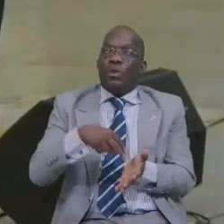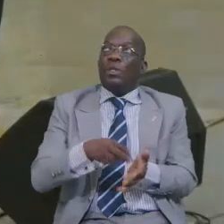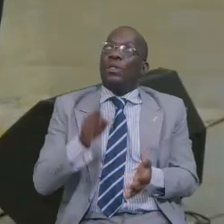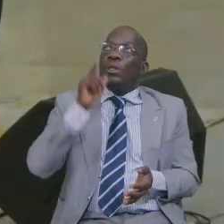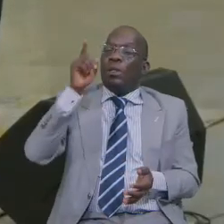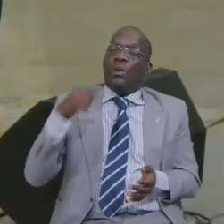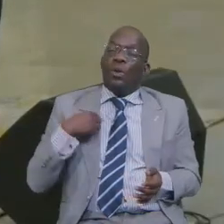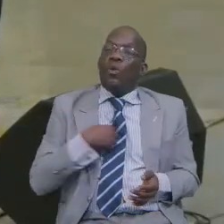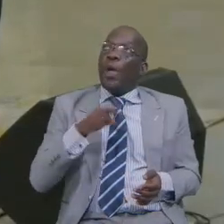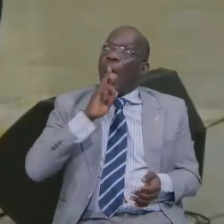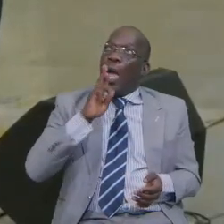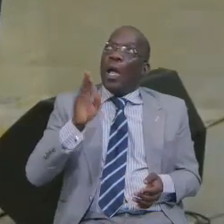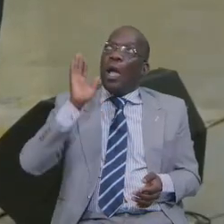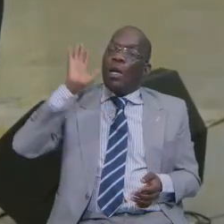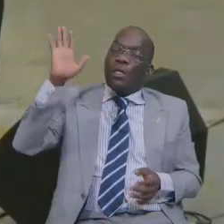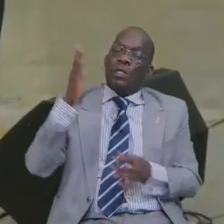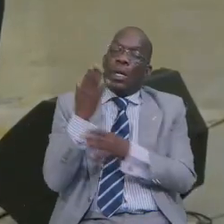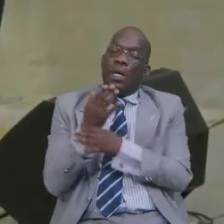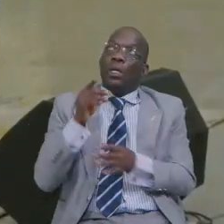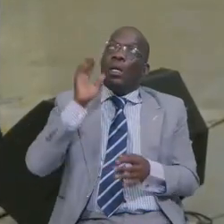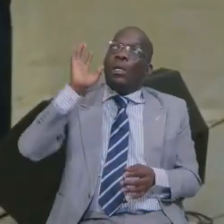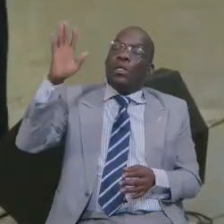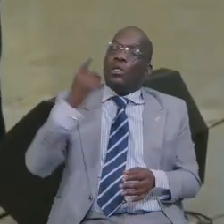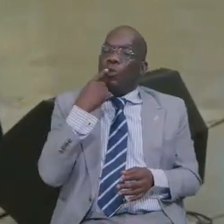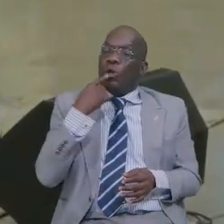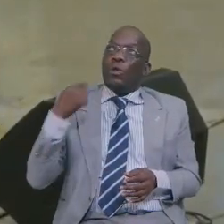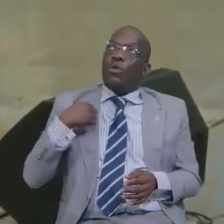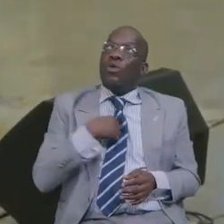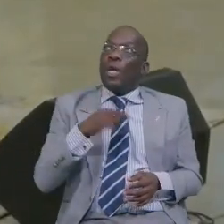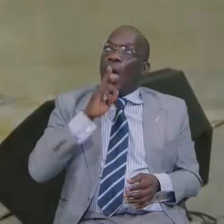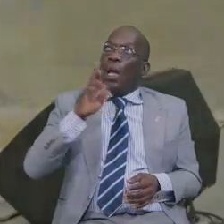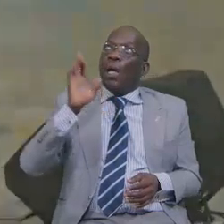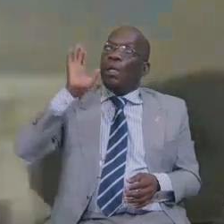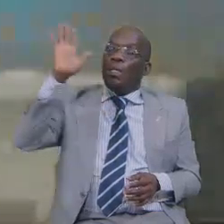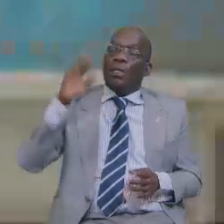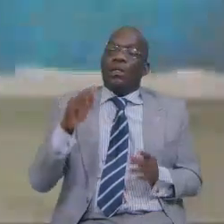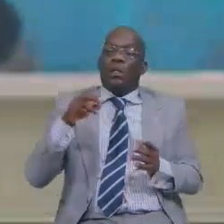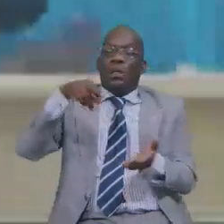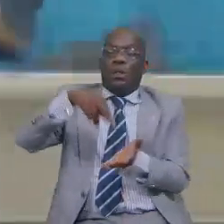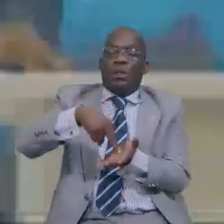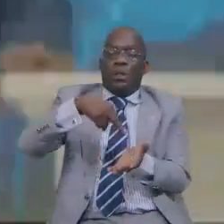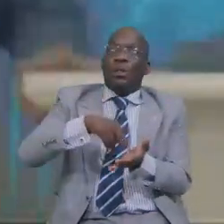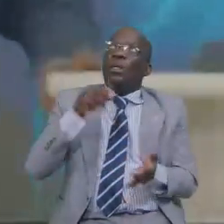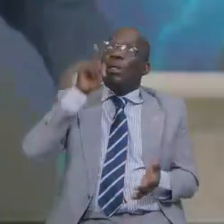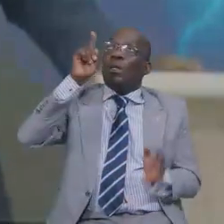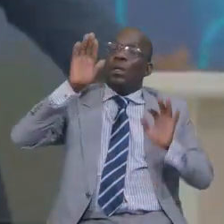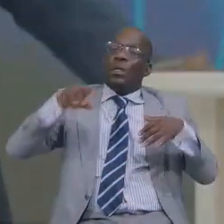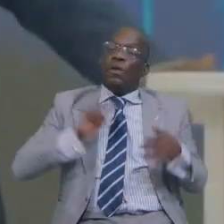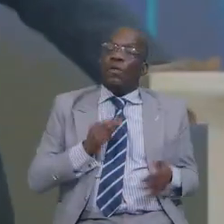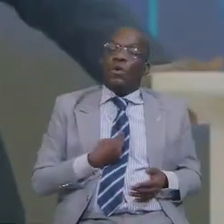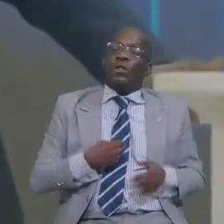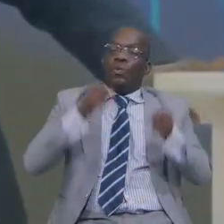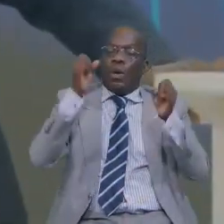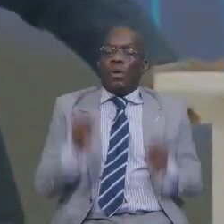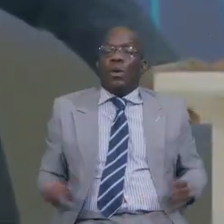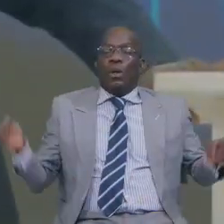And we're his ambassadors. He gives us power to heal